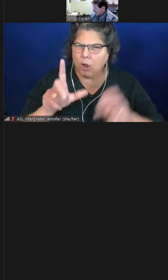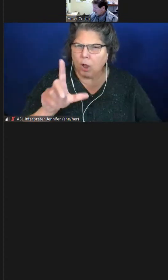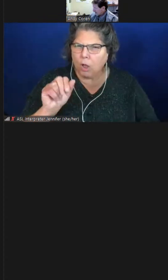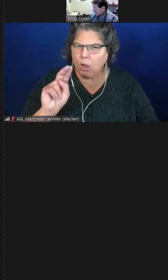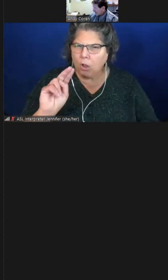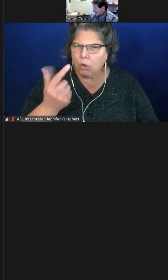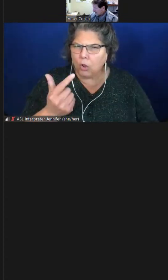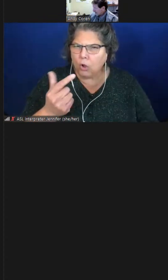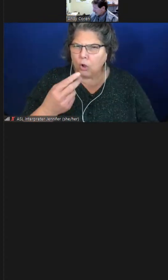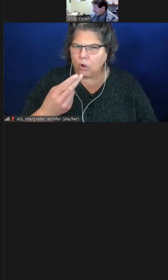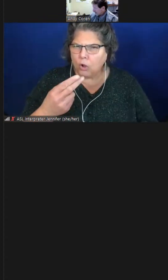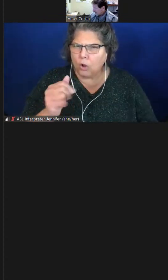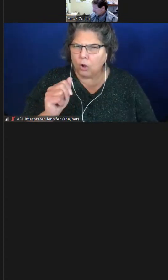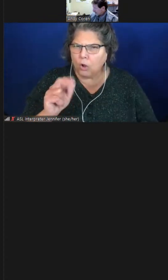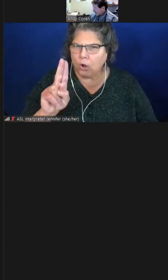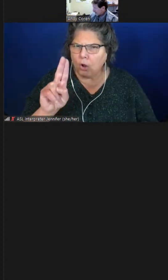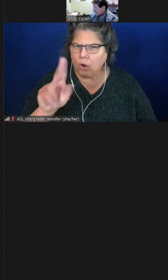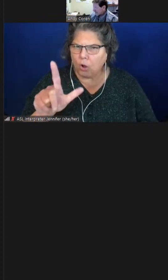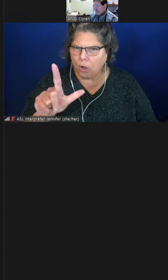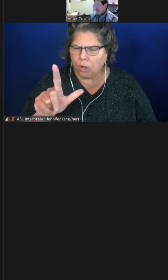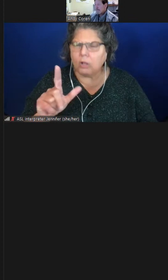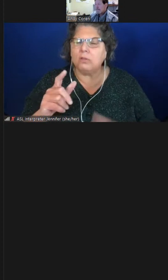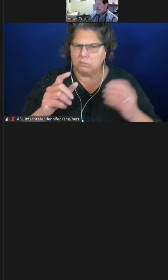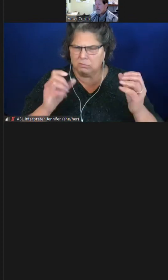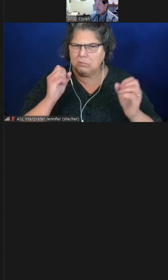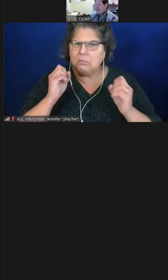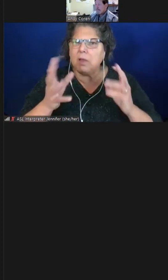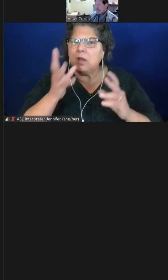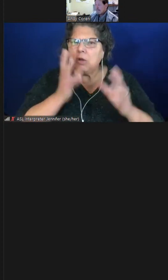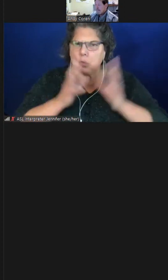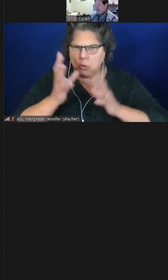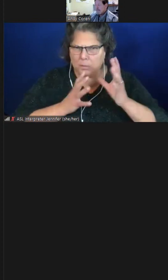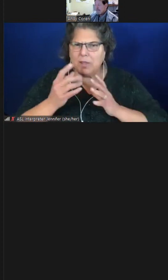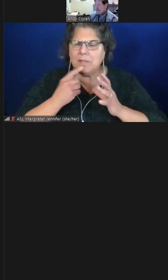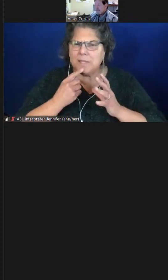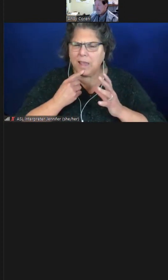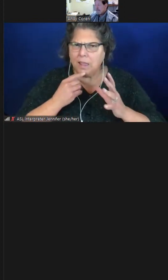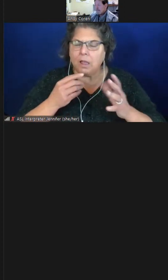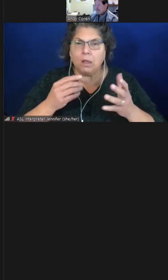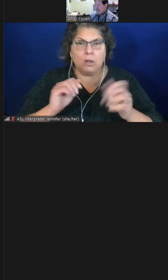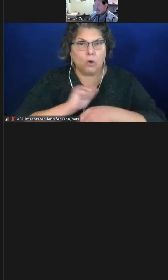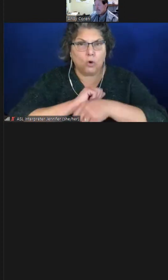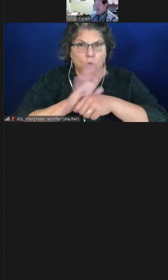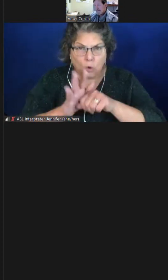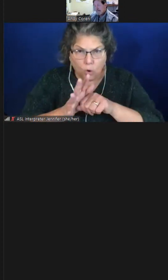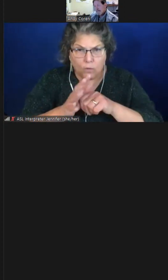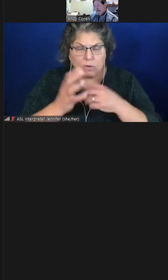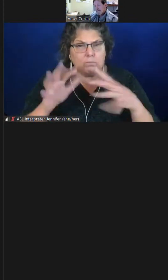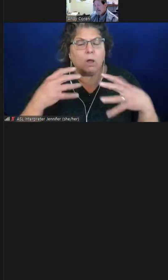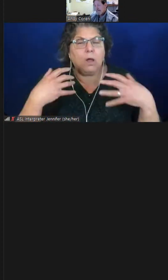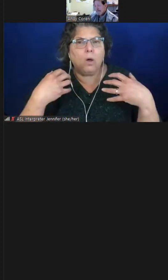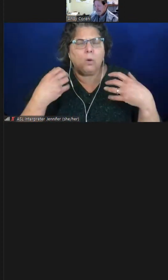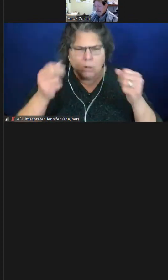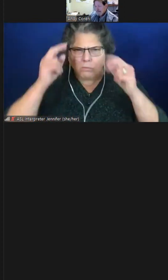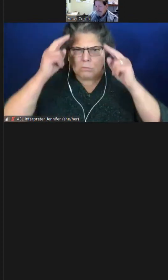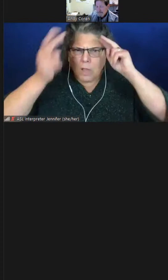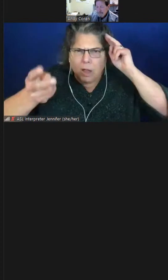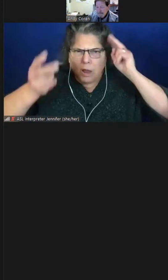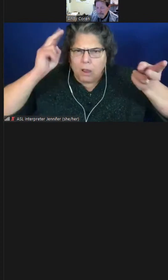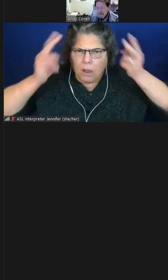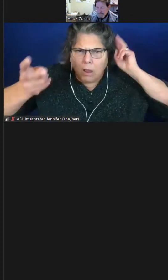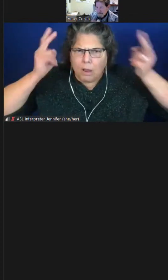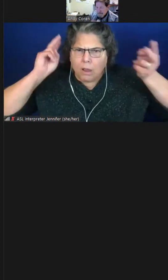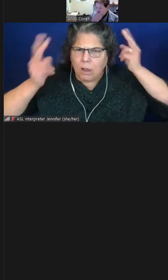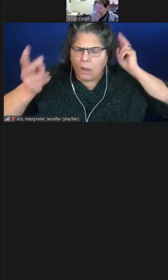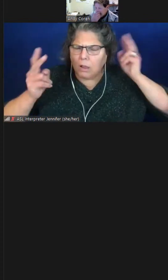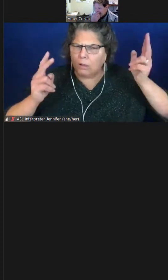of women that after they had COVID, they've experienced hair loss. And we've seen this up, to a year.